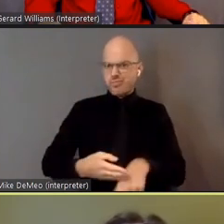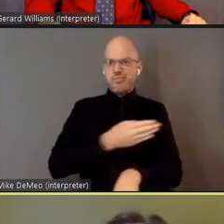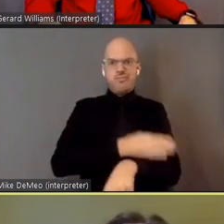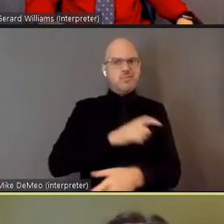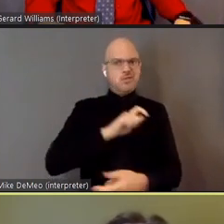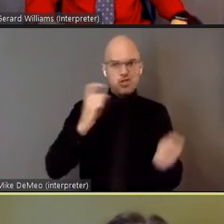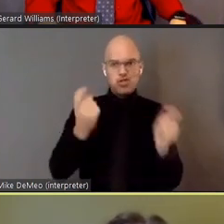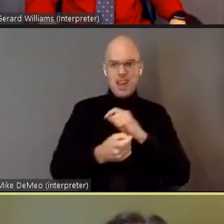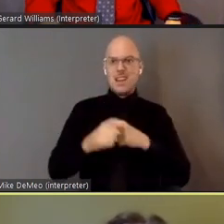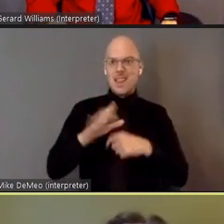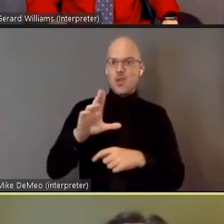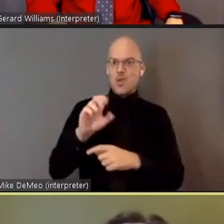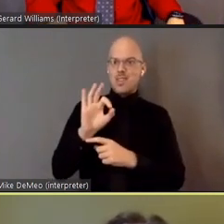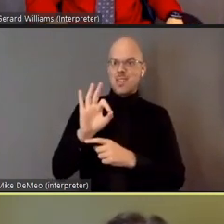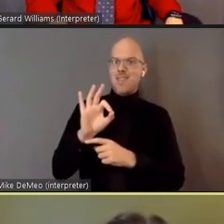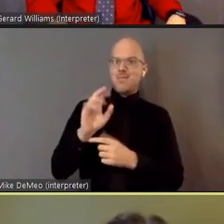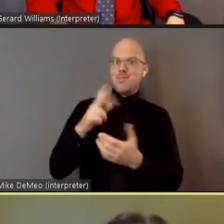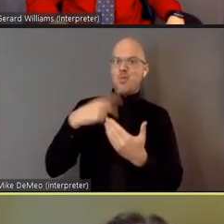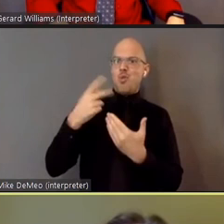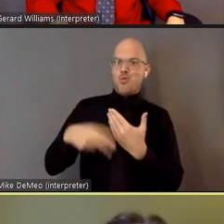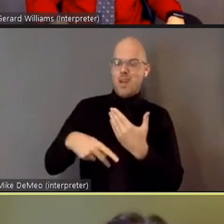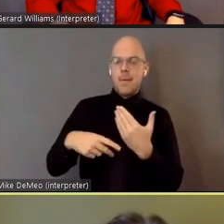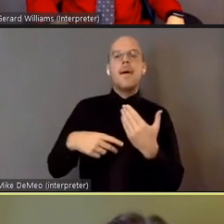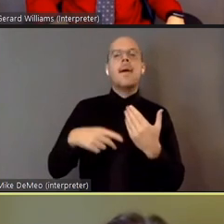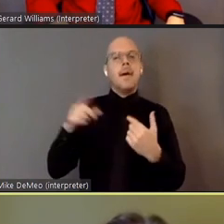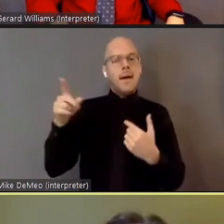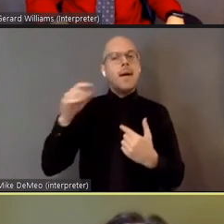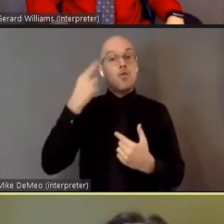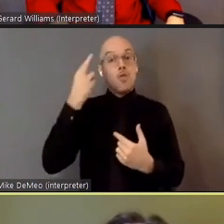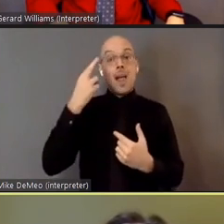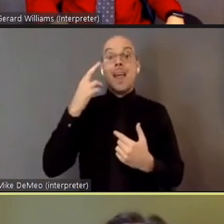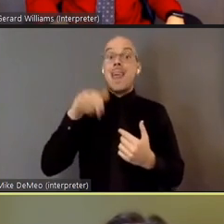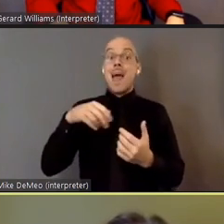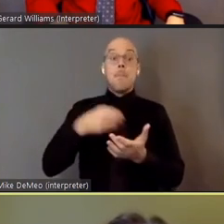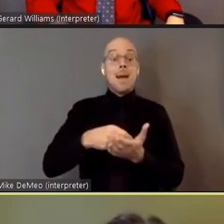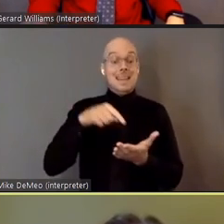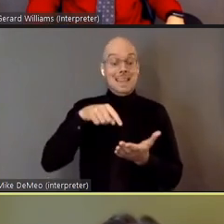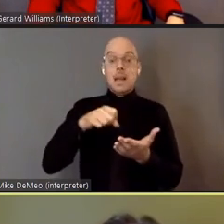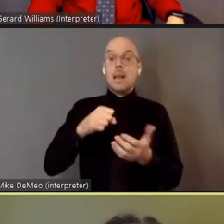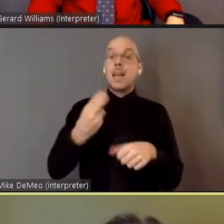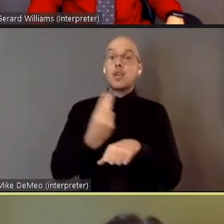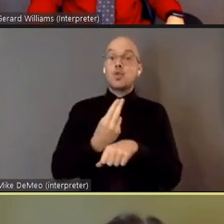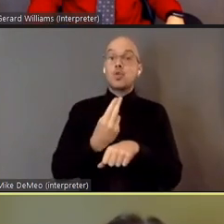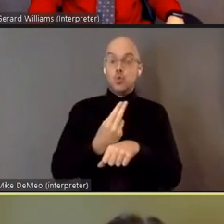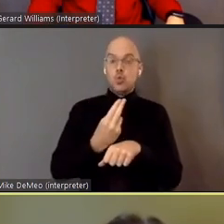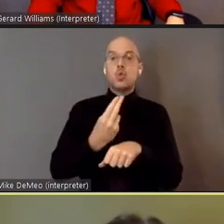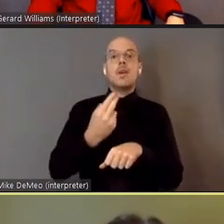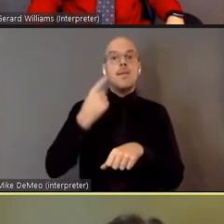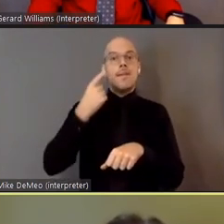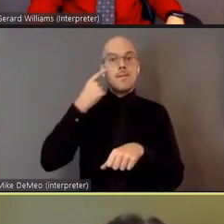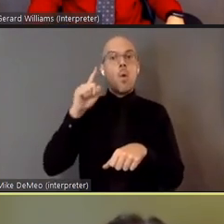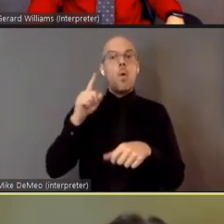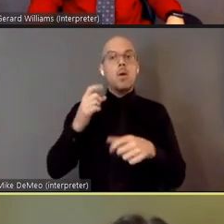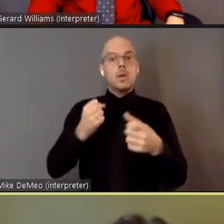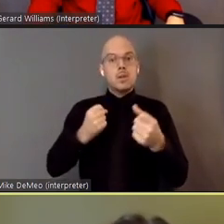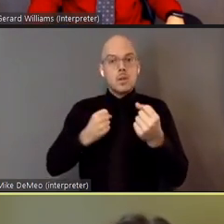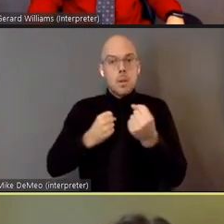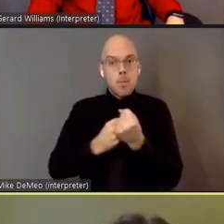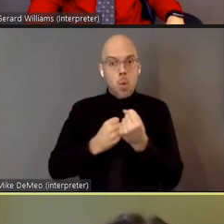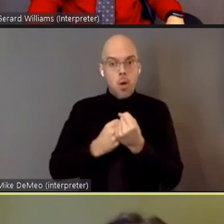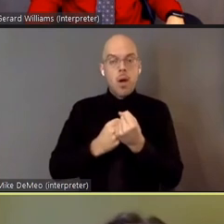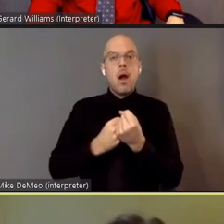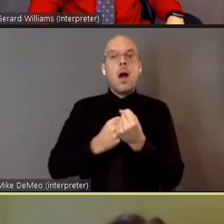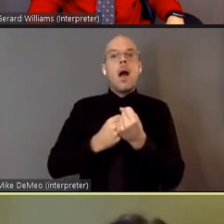determining that USF funding could be used to support extending not